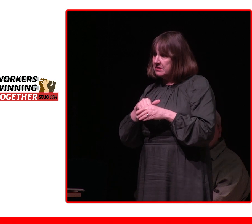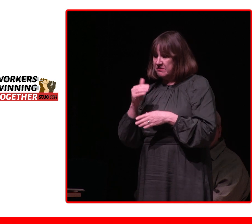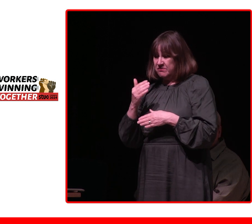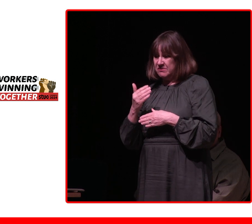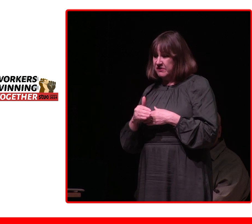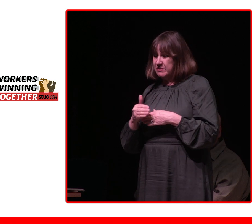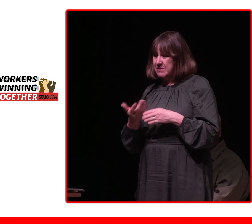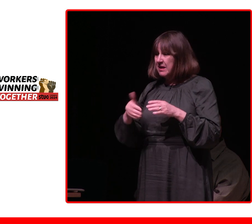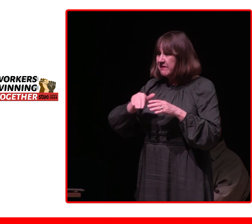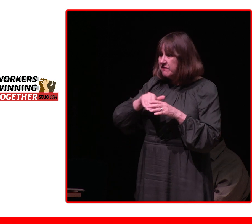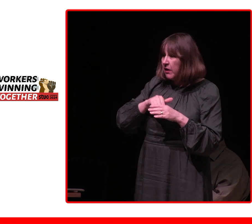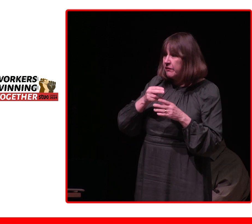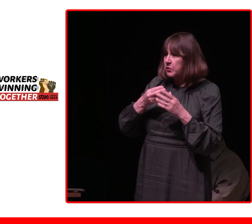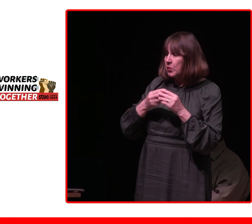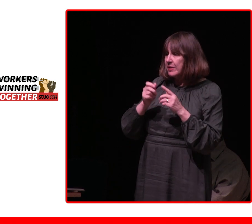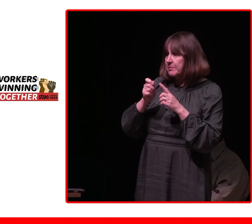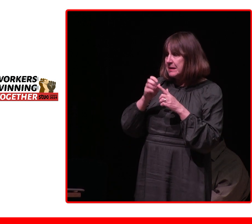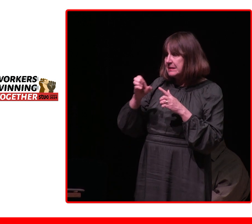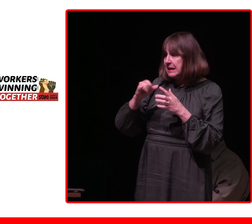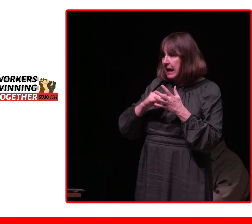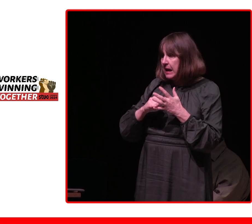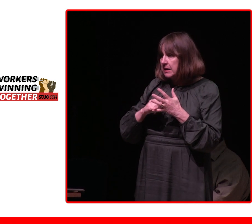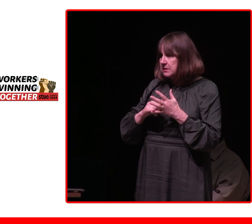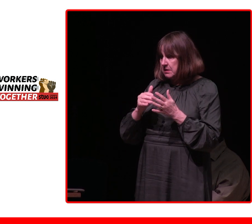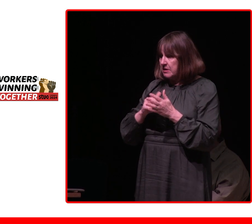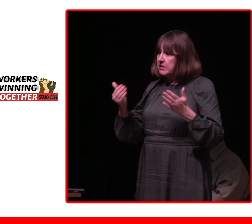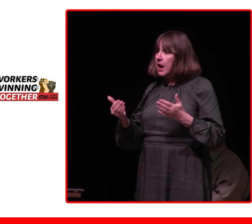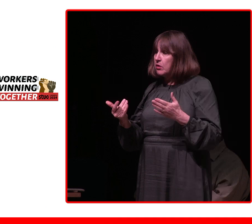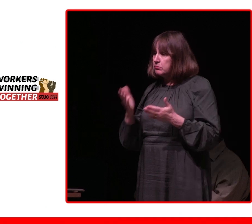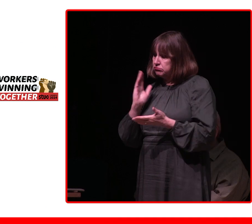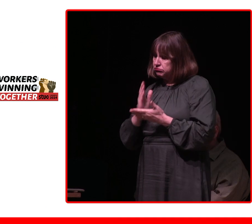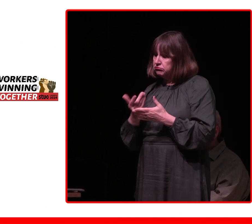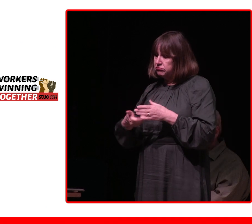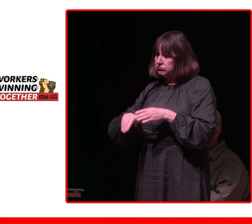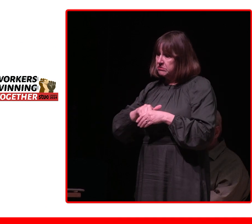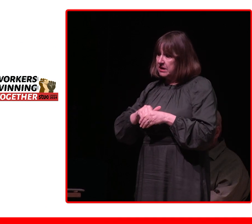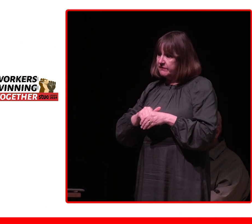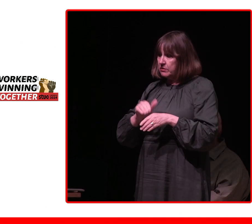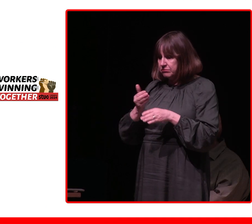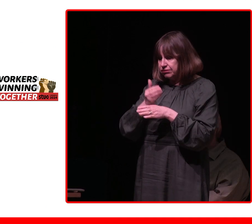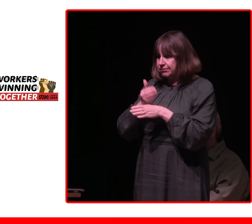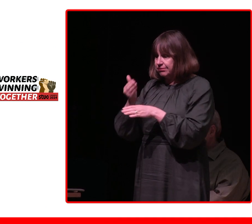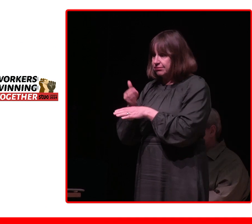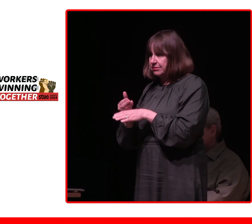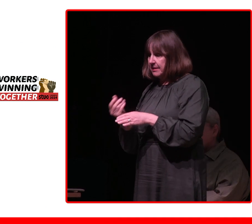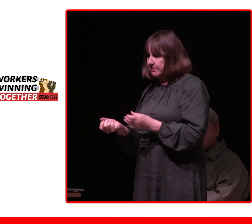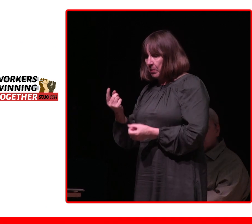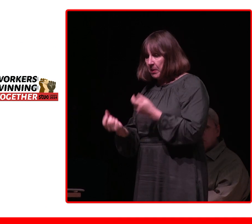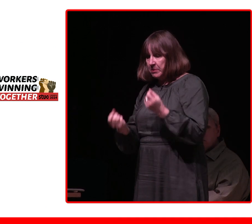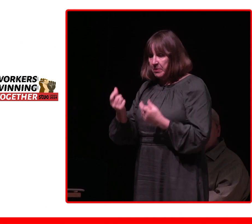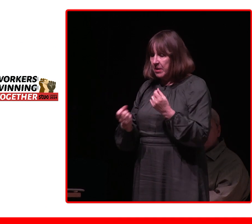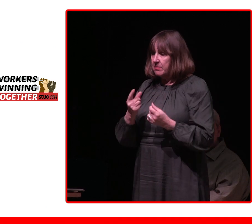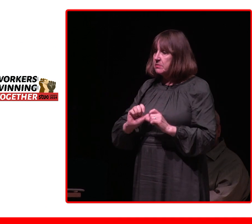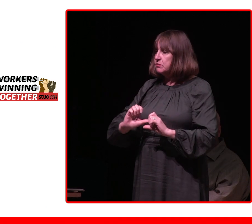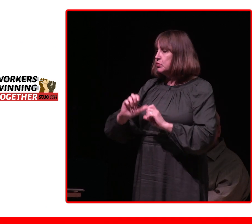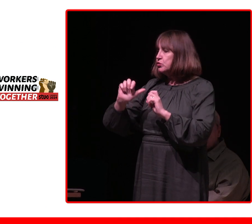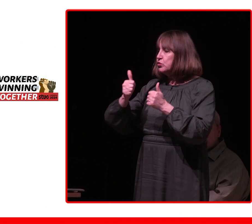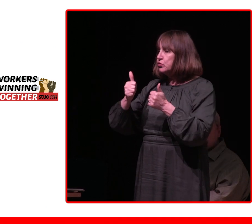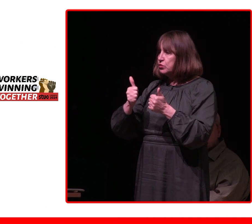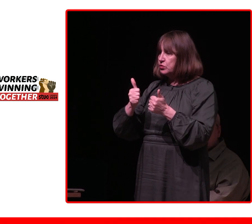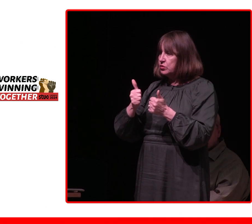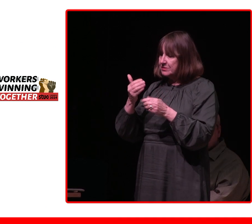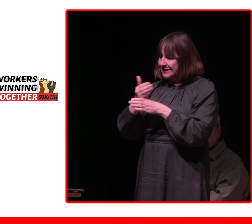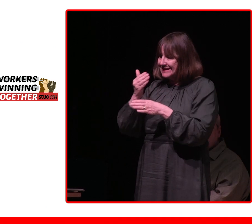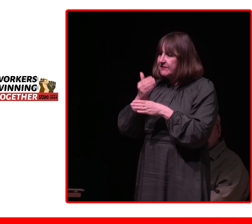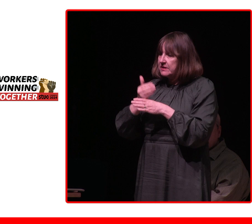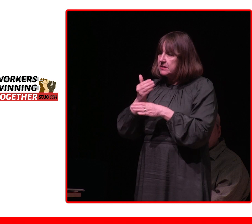with PCS come forward and get involved. Activists are sort of popping up. It's a really good organising opportunity.